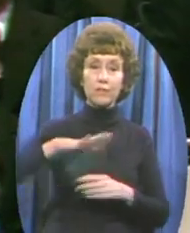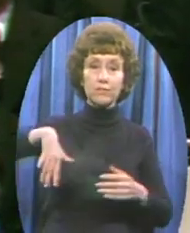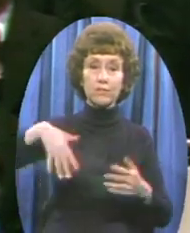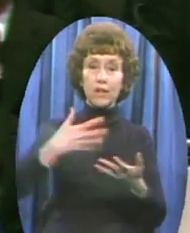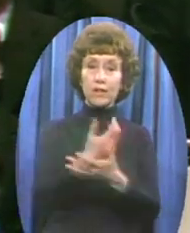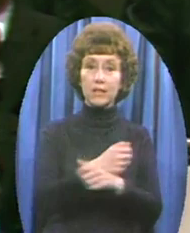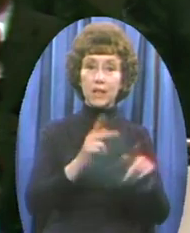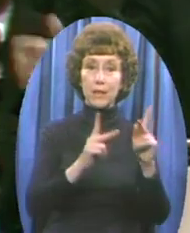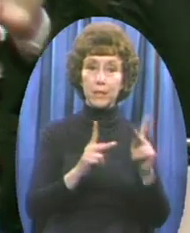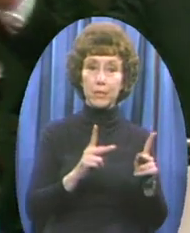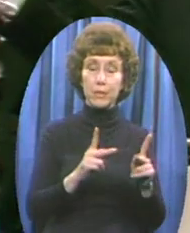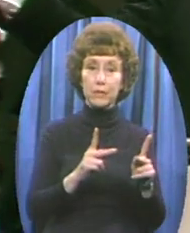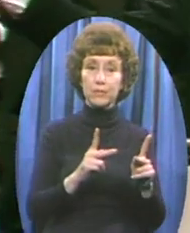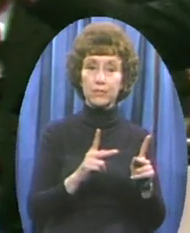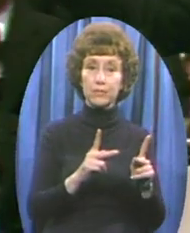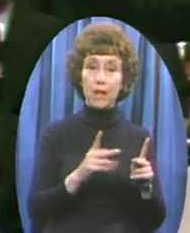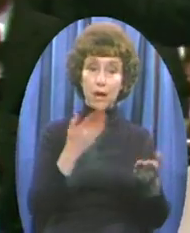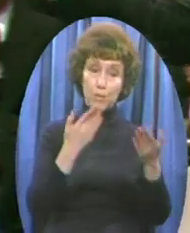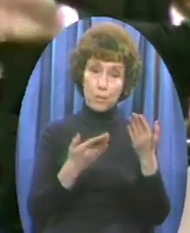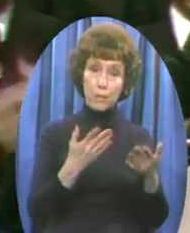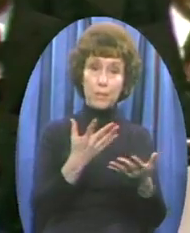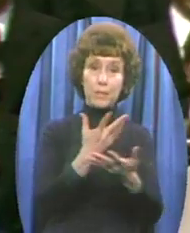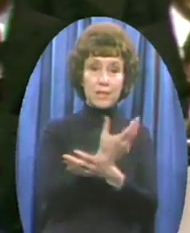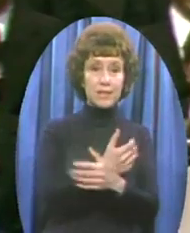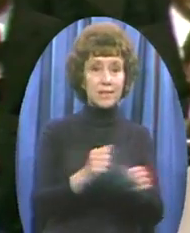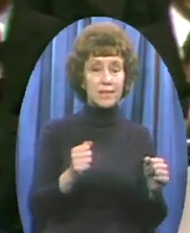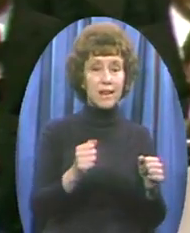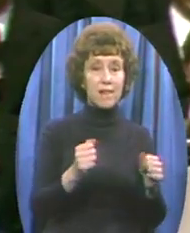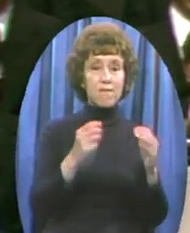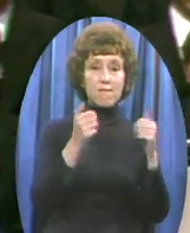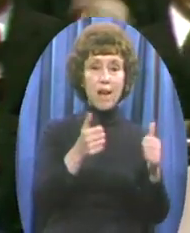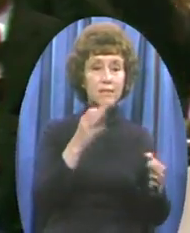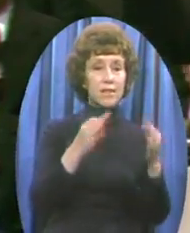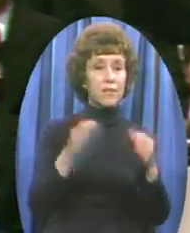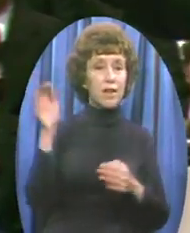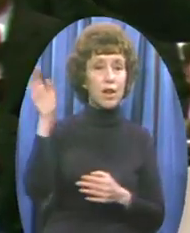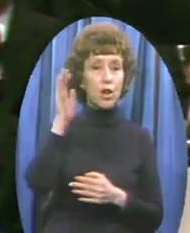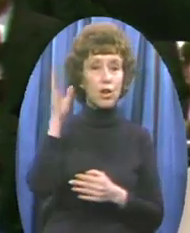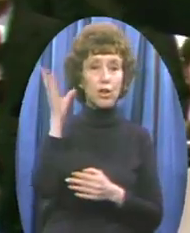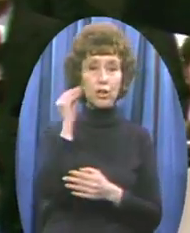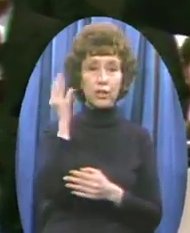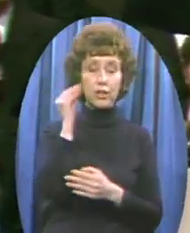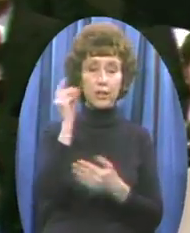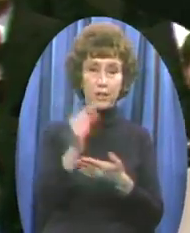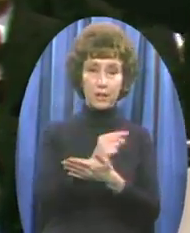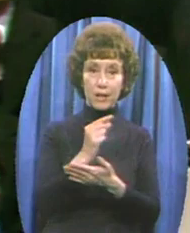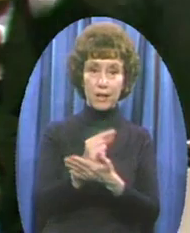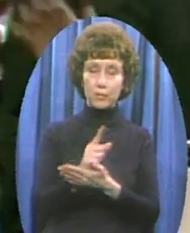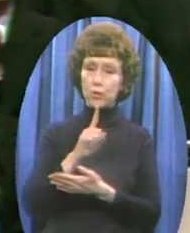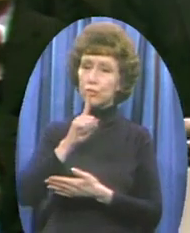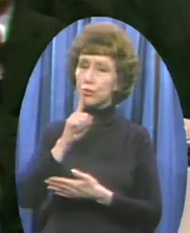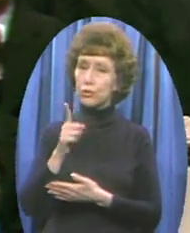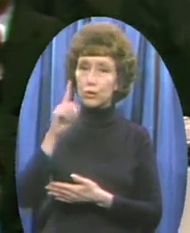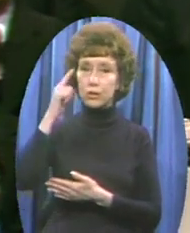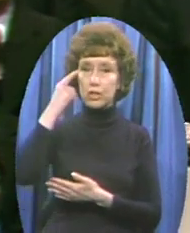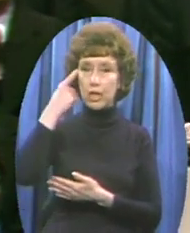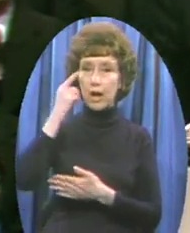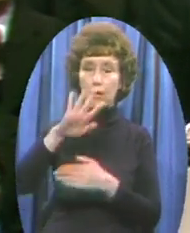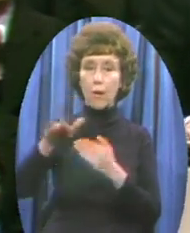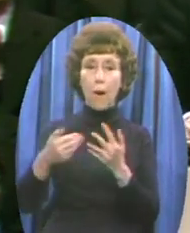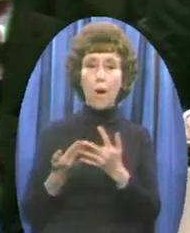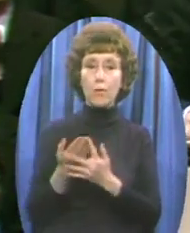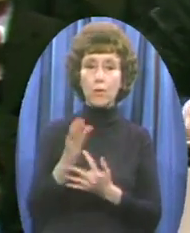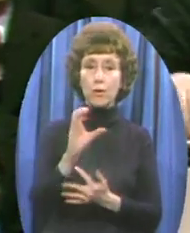readily because they've been oppressed long enough to know that's a bad news system. That's also true in China, and that's true all over the communist